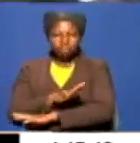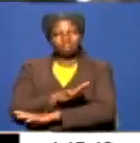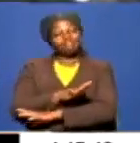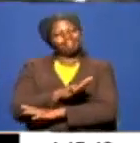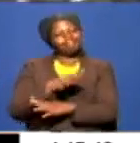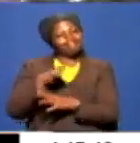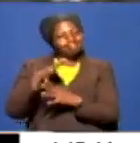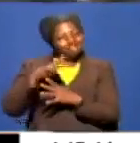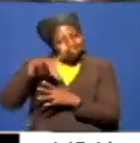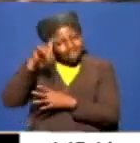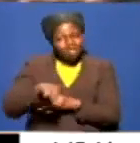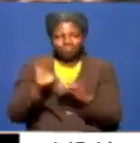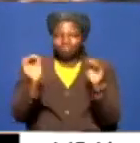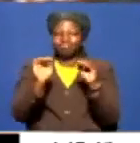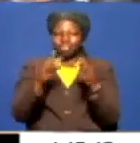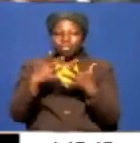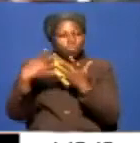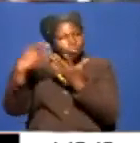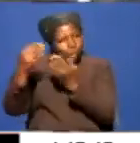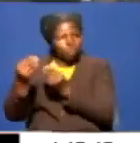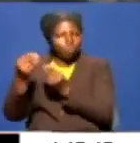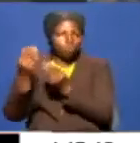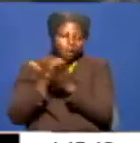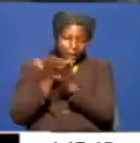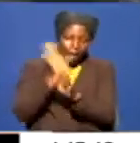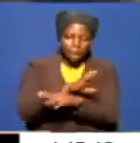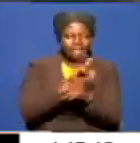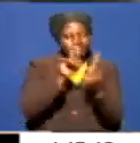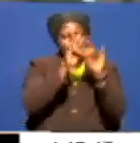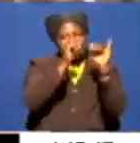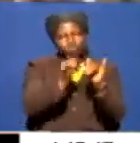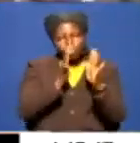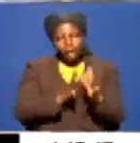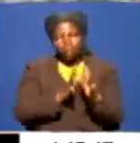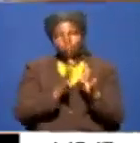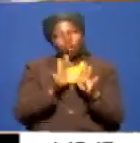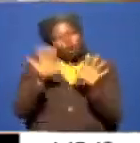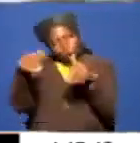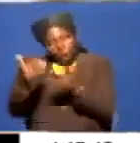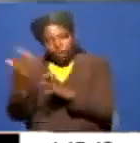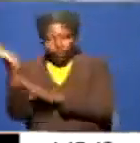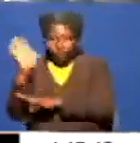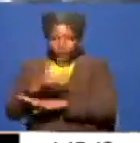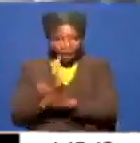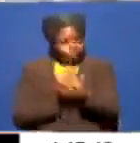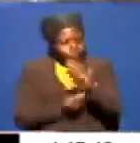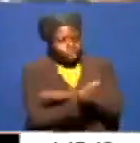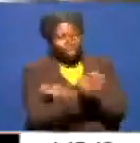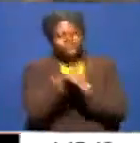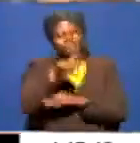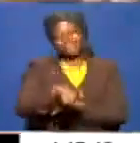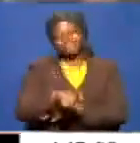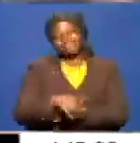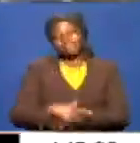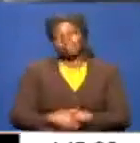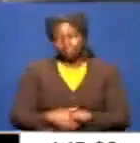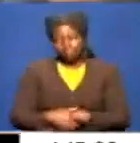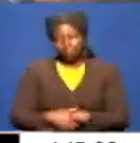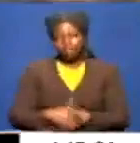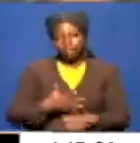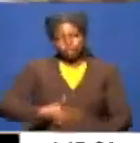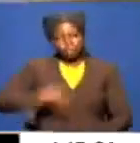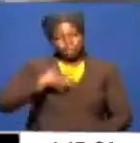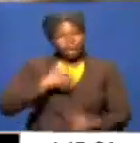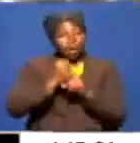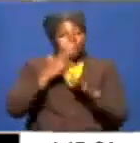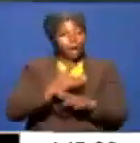na kama ni kurudi unarudi na pesa. Ongo kwa hii nyumba imesidi. The agitated workers noted that the global